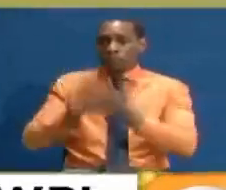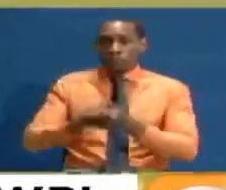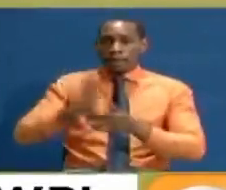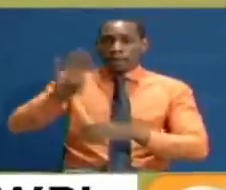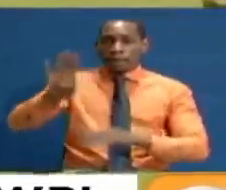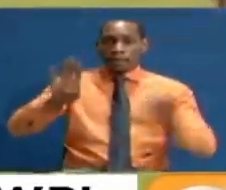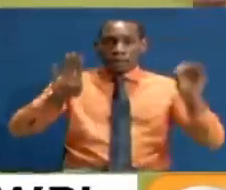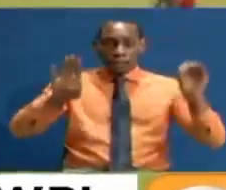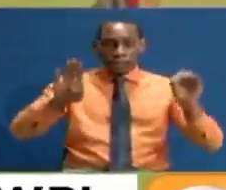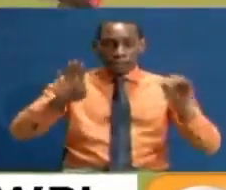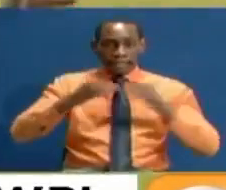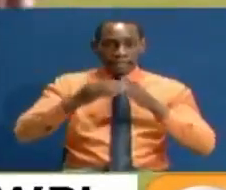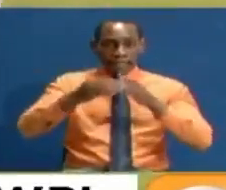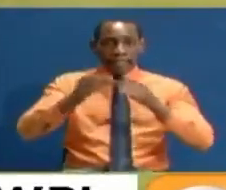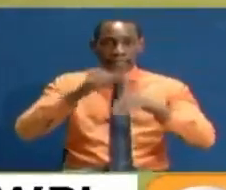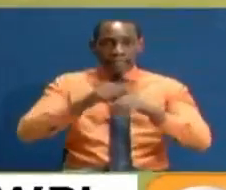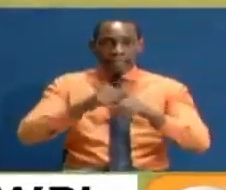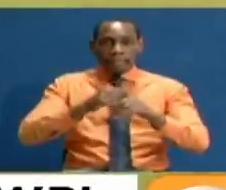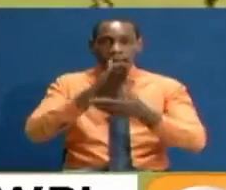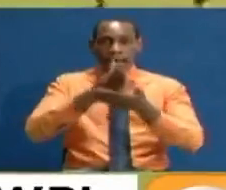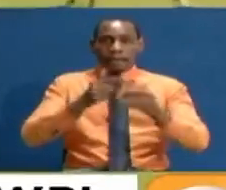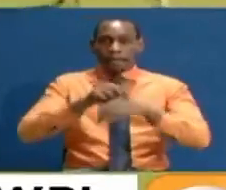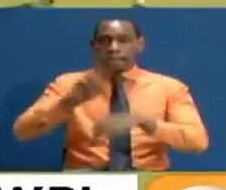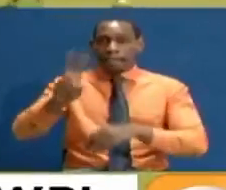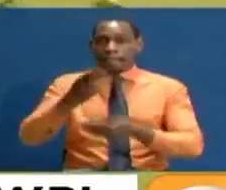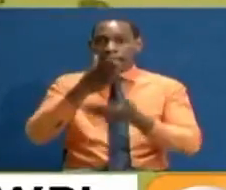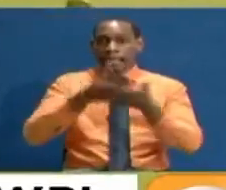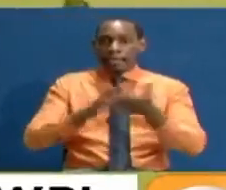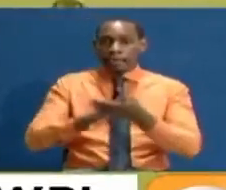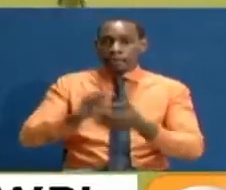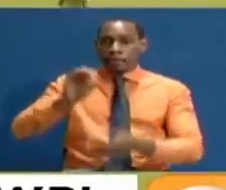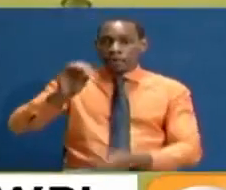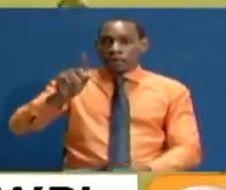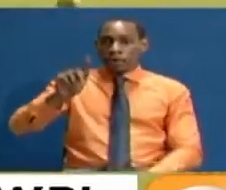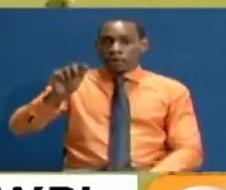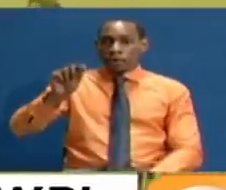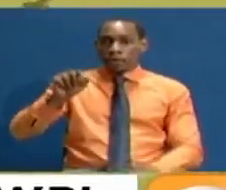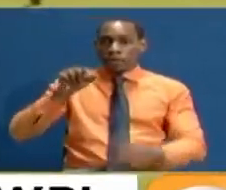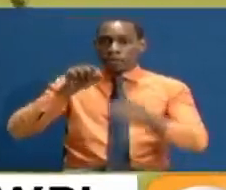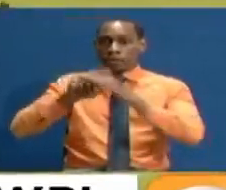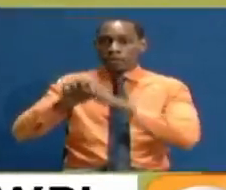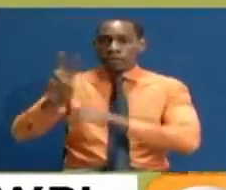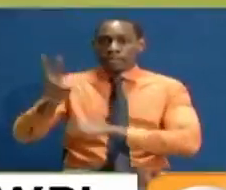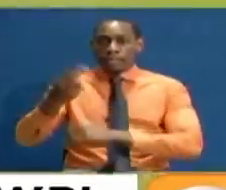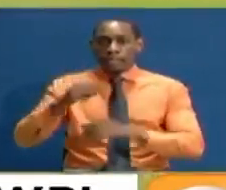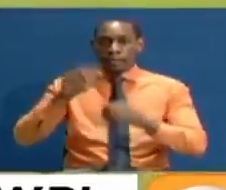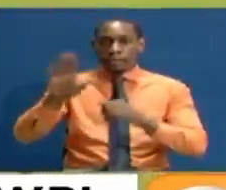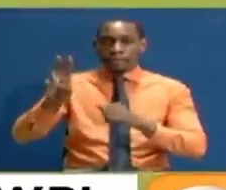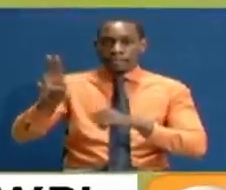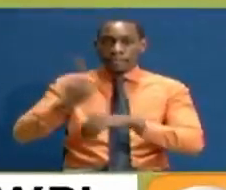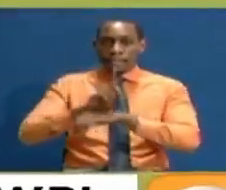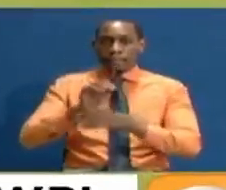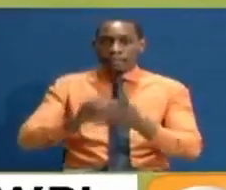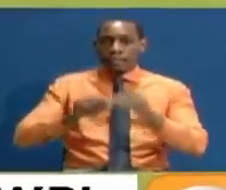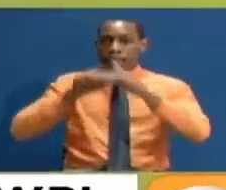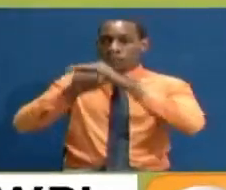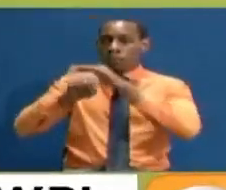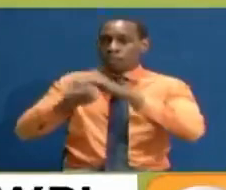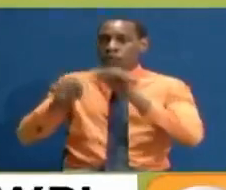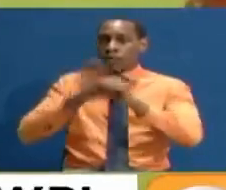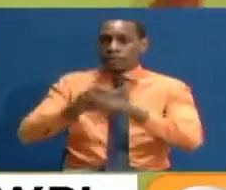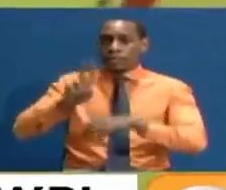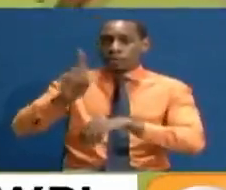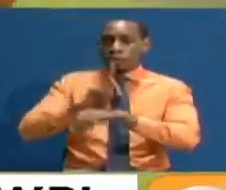the 4-0 lead at the break. In the second half, Nnedi Okoth notched her brace in the 52nd minute before quick-fire goals